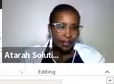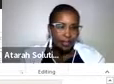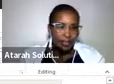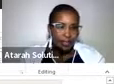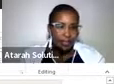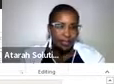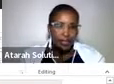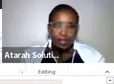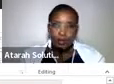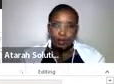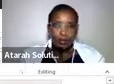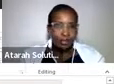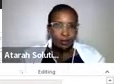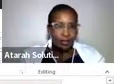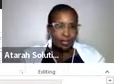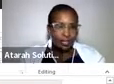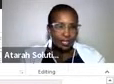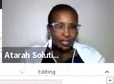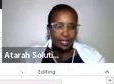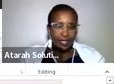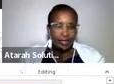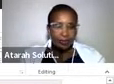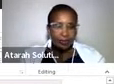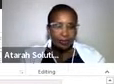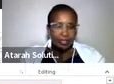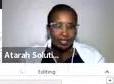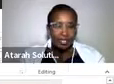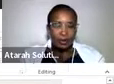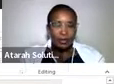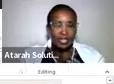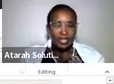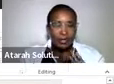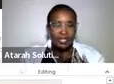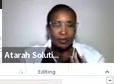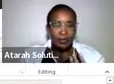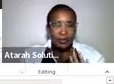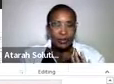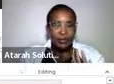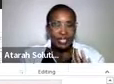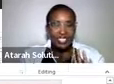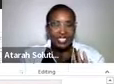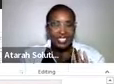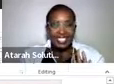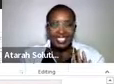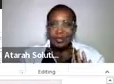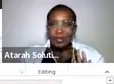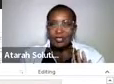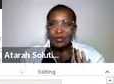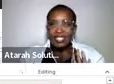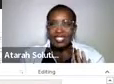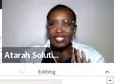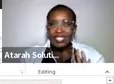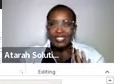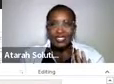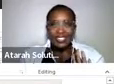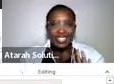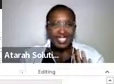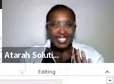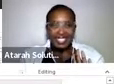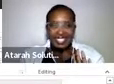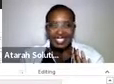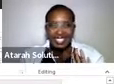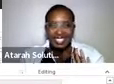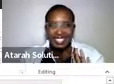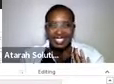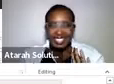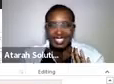I'm so sorry about that. And the way today I thought I'm so ready. I am not doing these technology